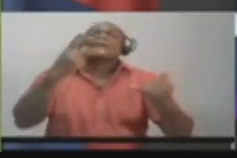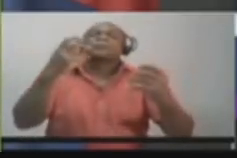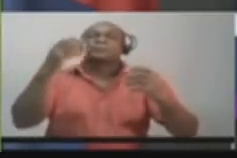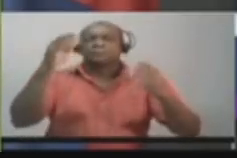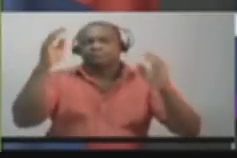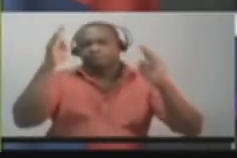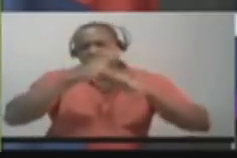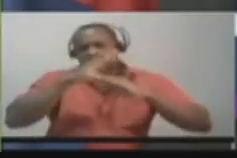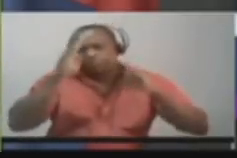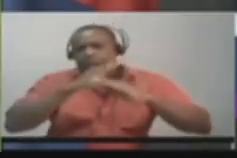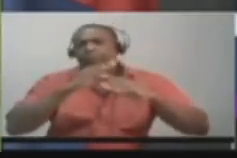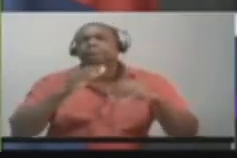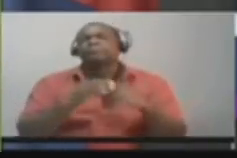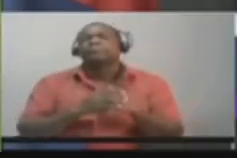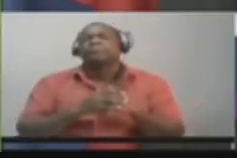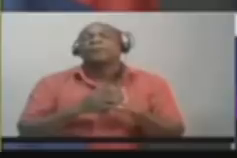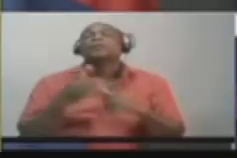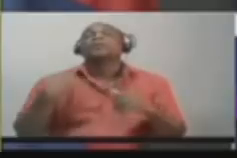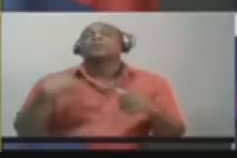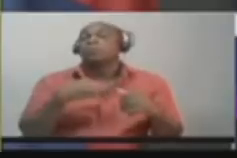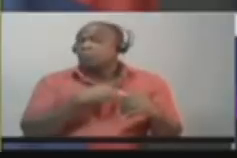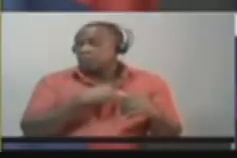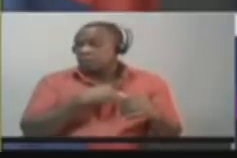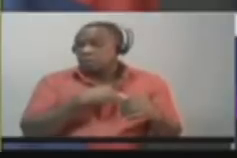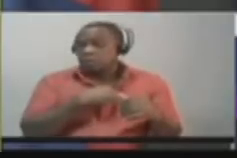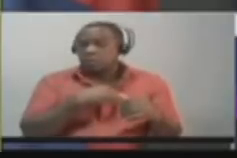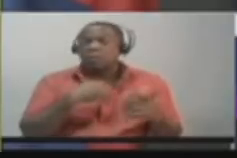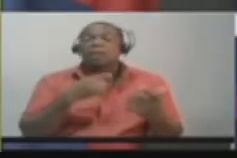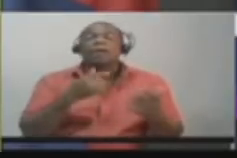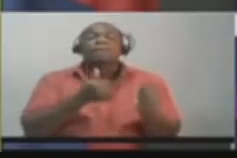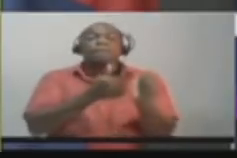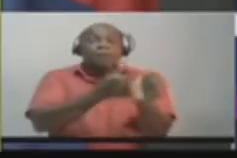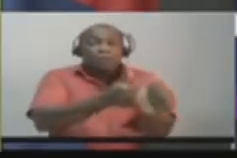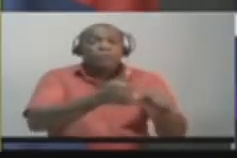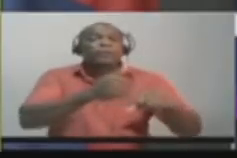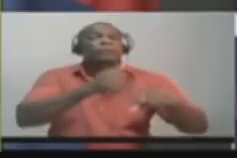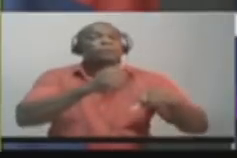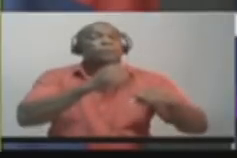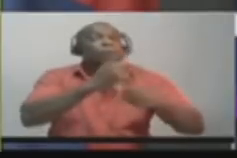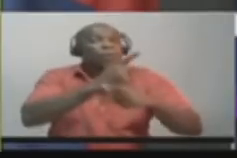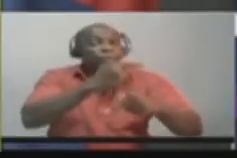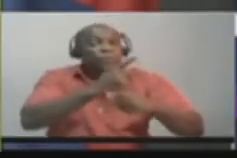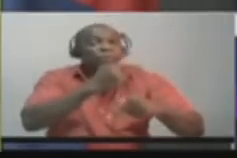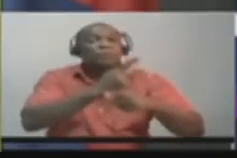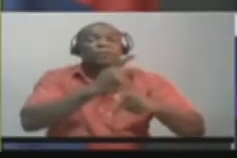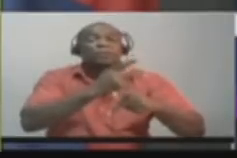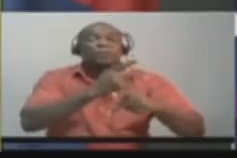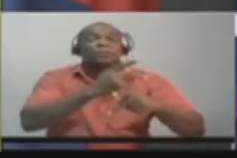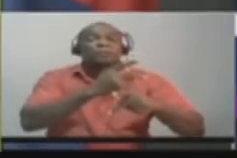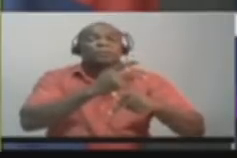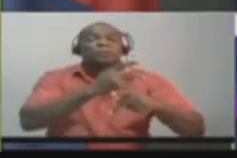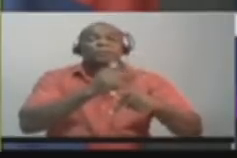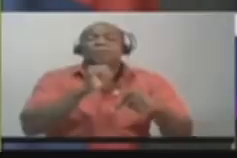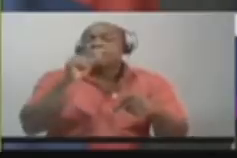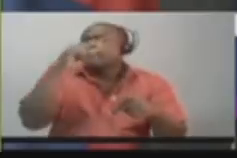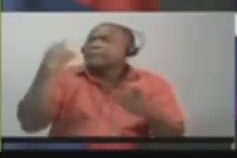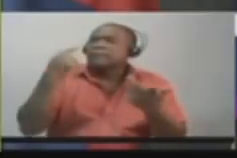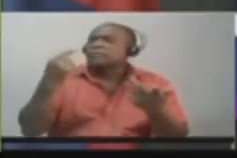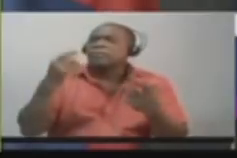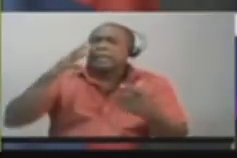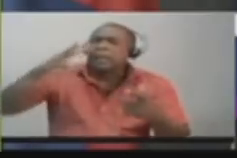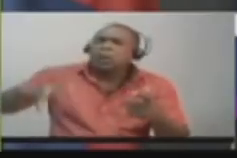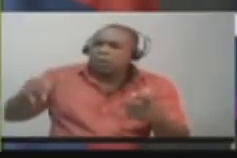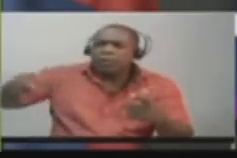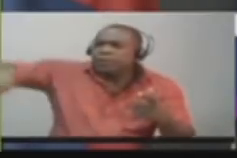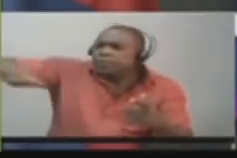don't understand your requirement to be out there doing what you want to do, but it has to be in an environment of caution. And we